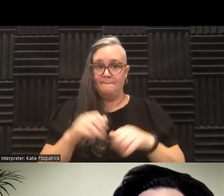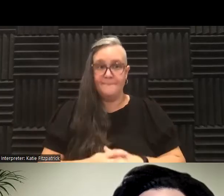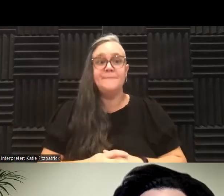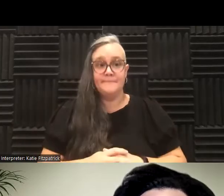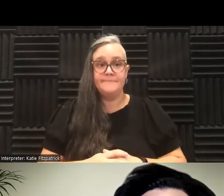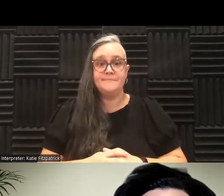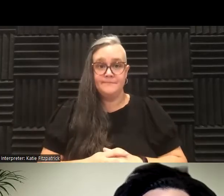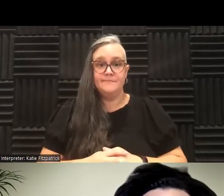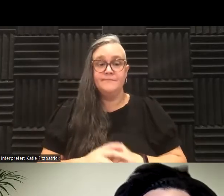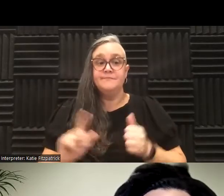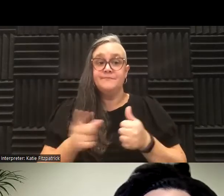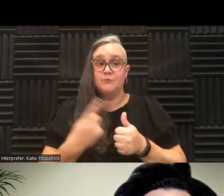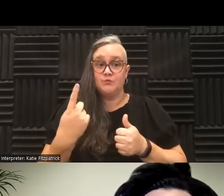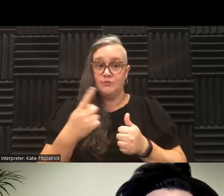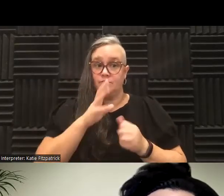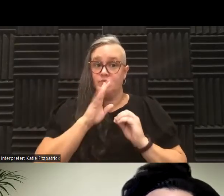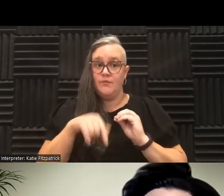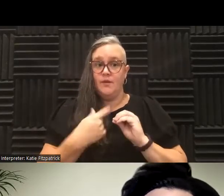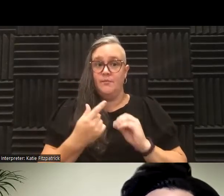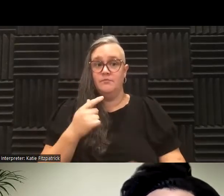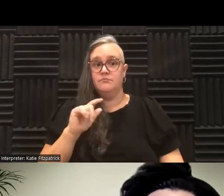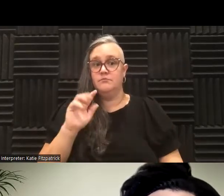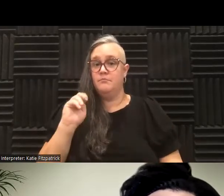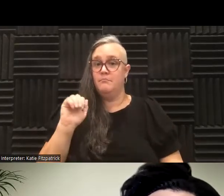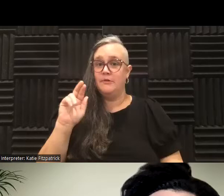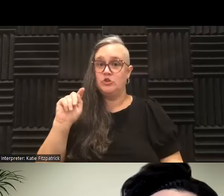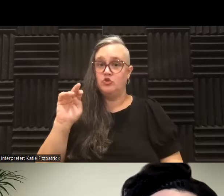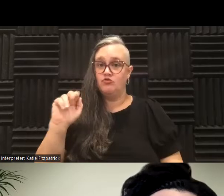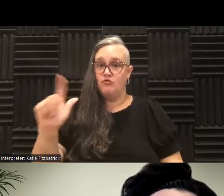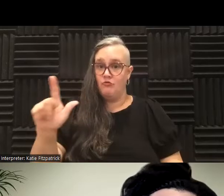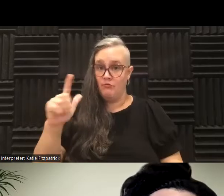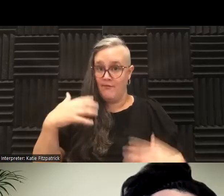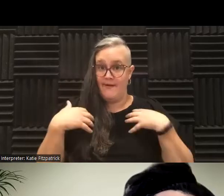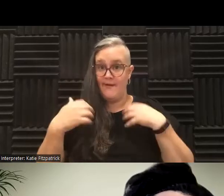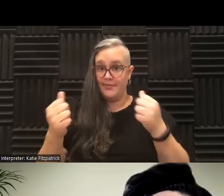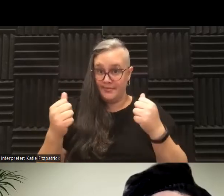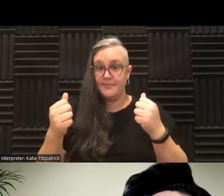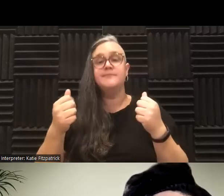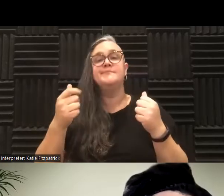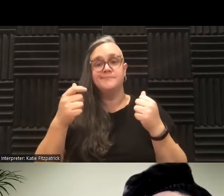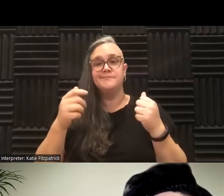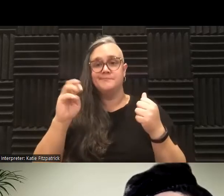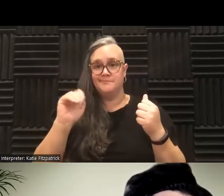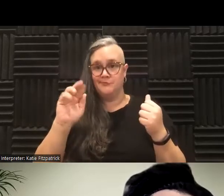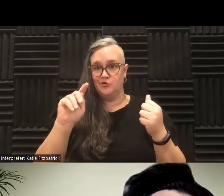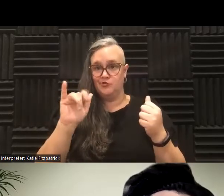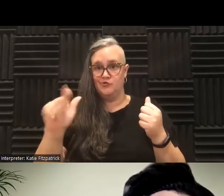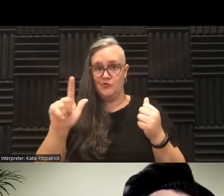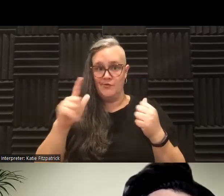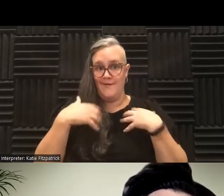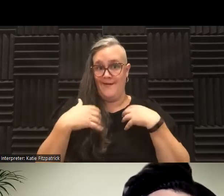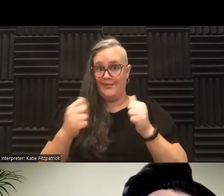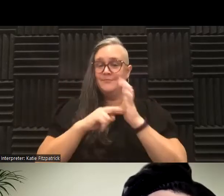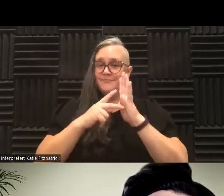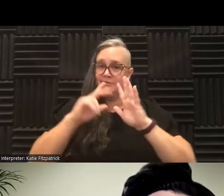So the first one is just maternal health. So maternal health focuses on the well-being